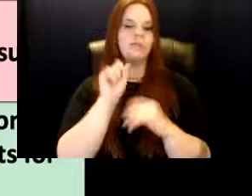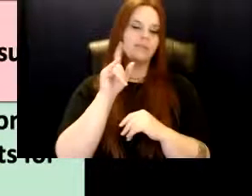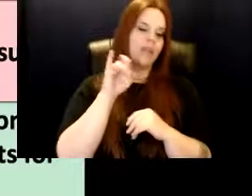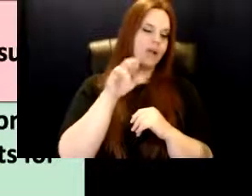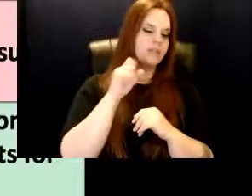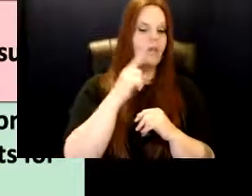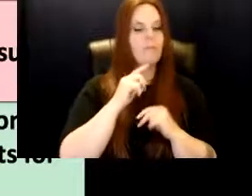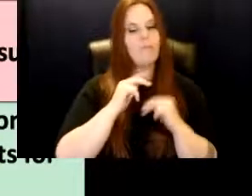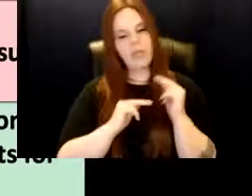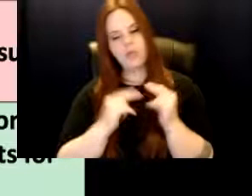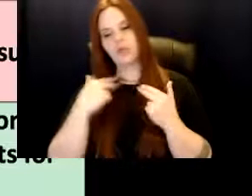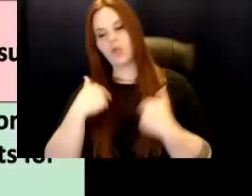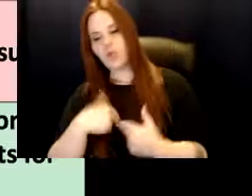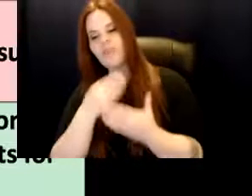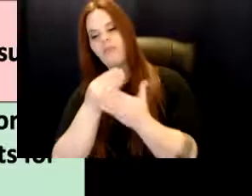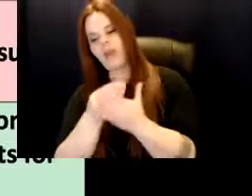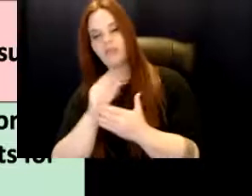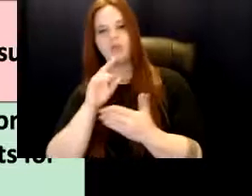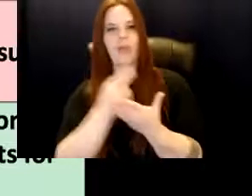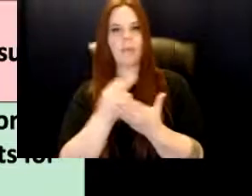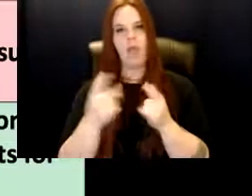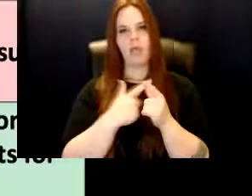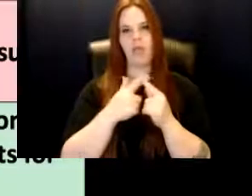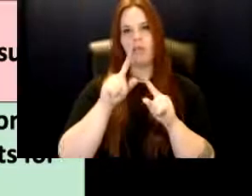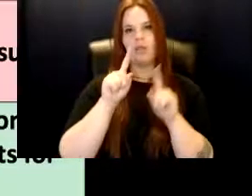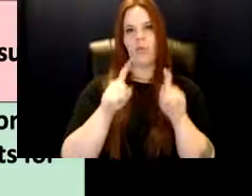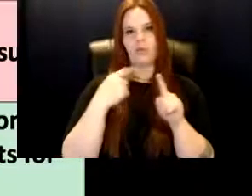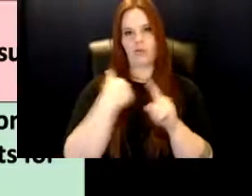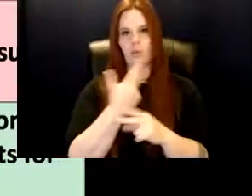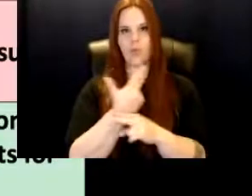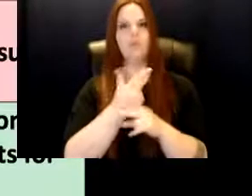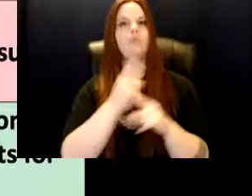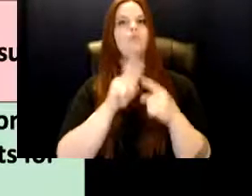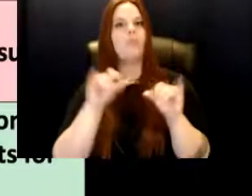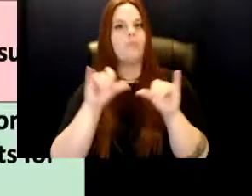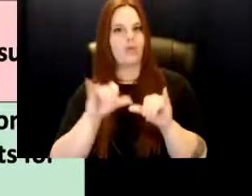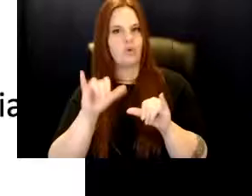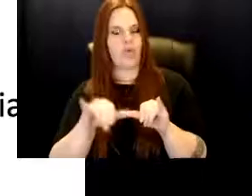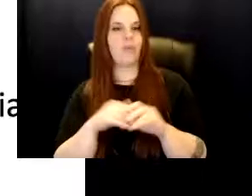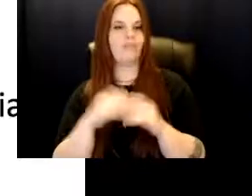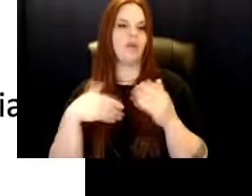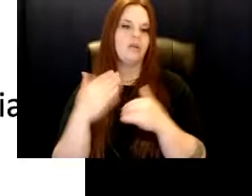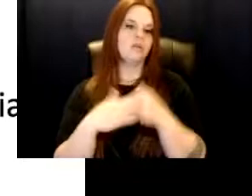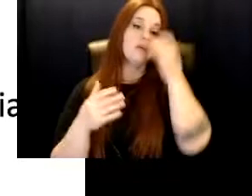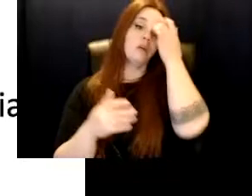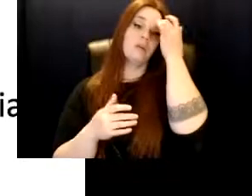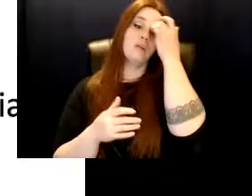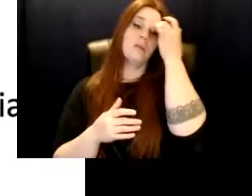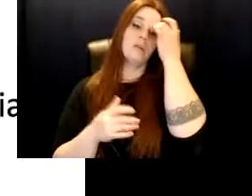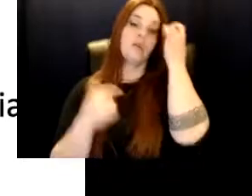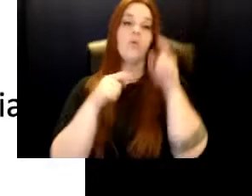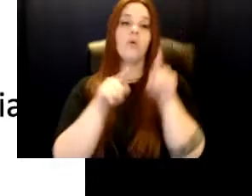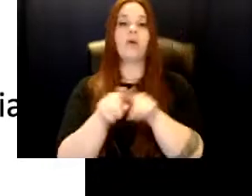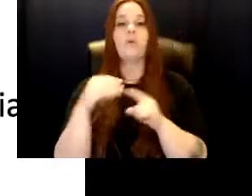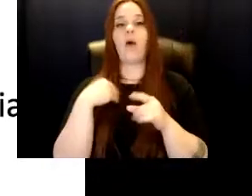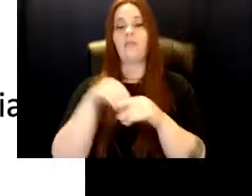or financial capital, and then questions that would measure that in our instrument. Next slide, please. We also have in the